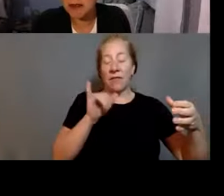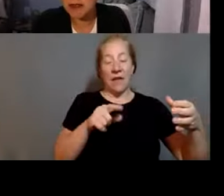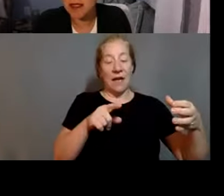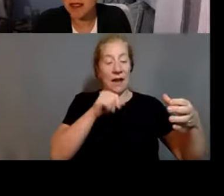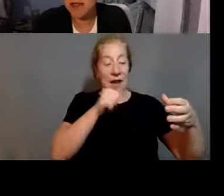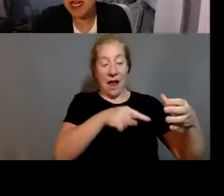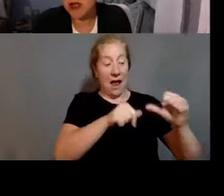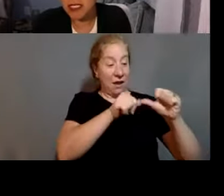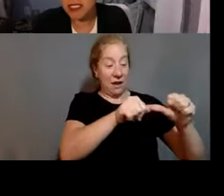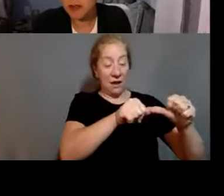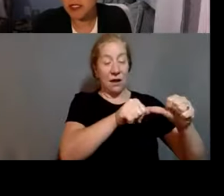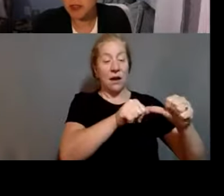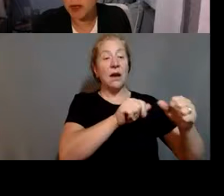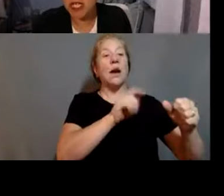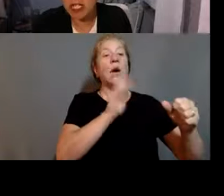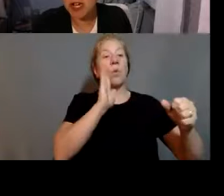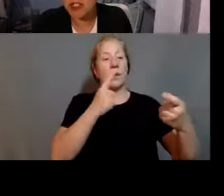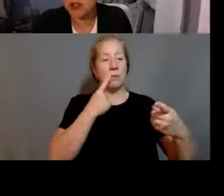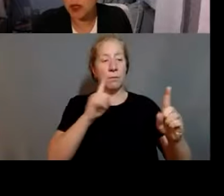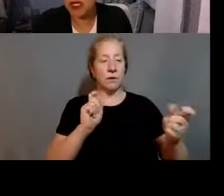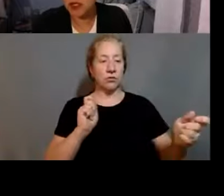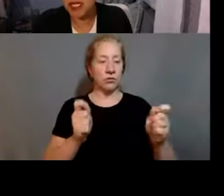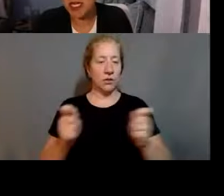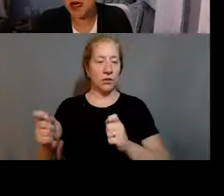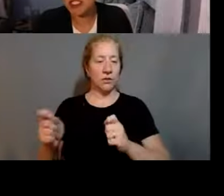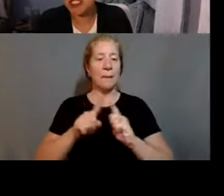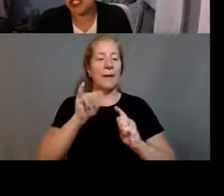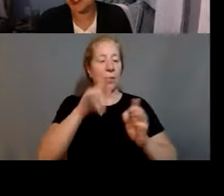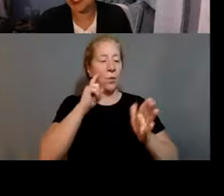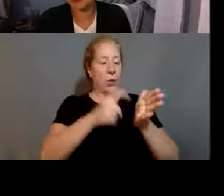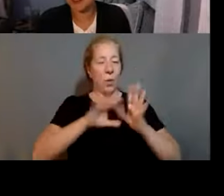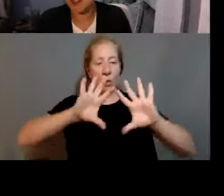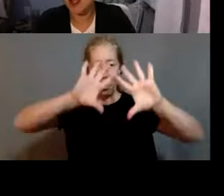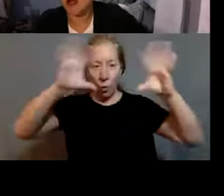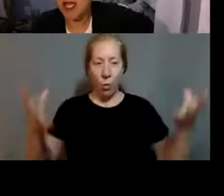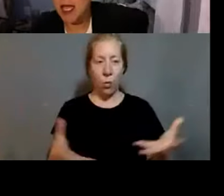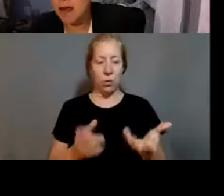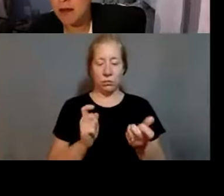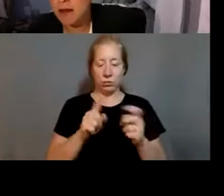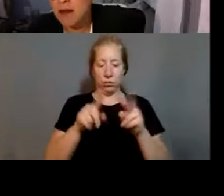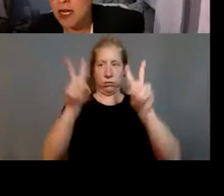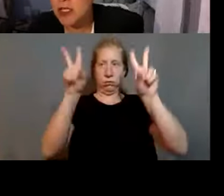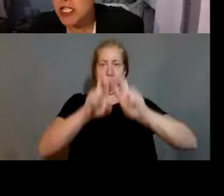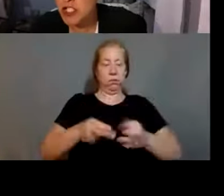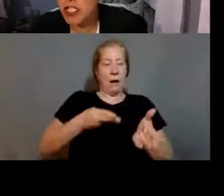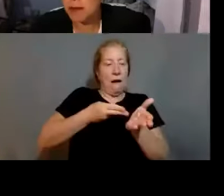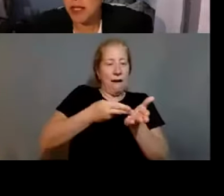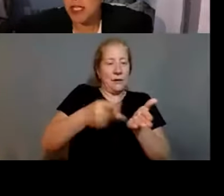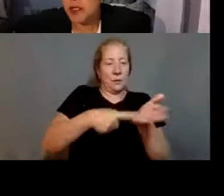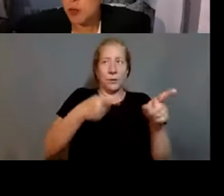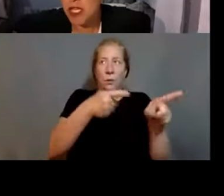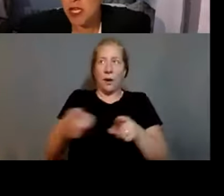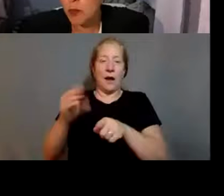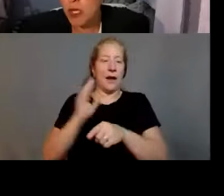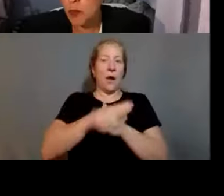feeding, then it'll get dismantled. But we each have to do the work and look at our institutions and our leadership